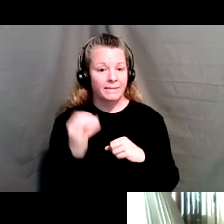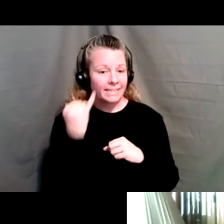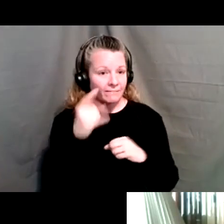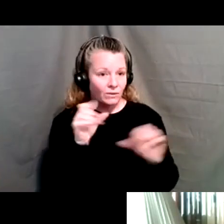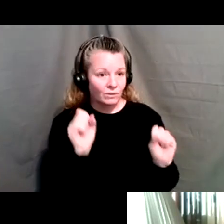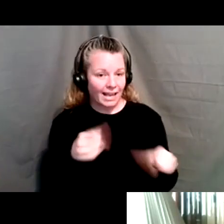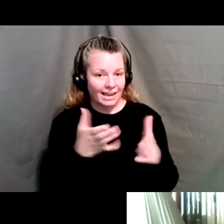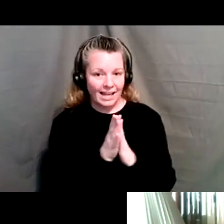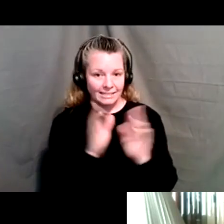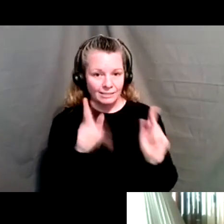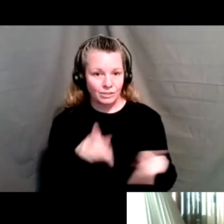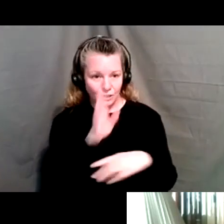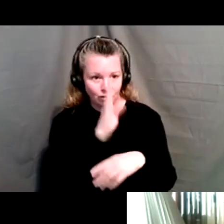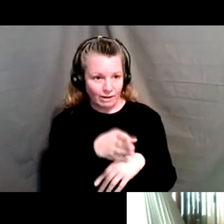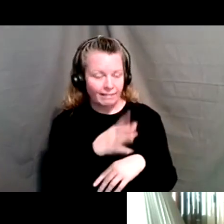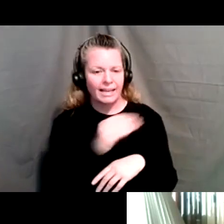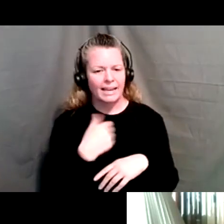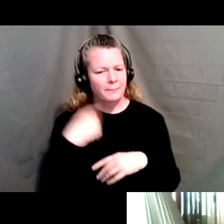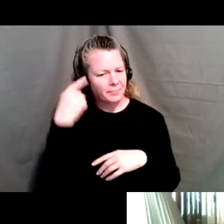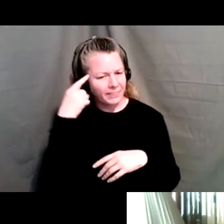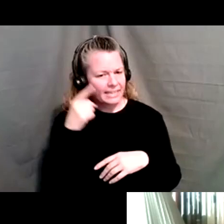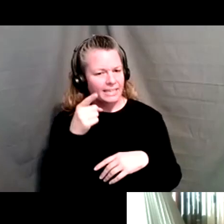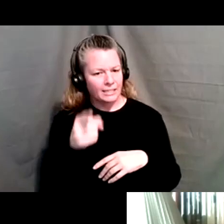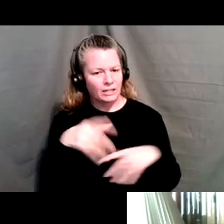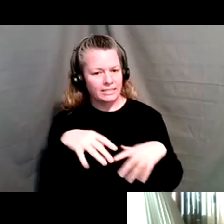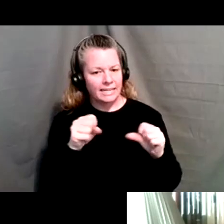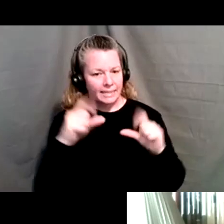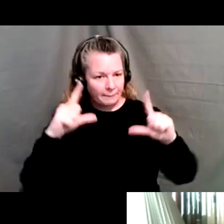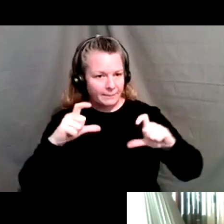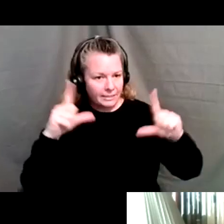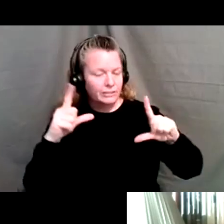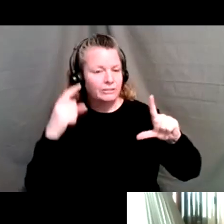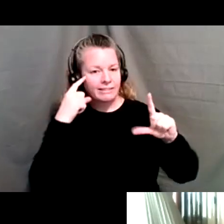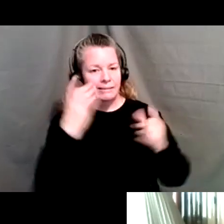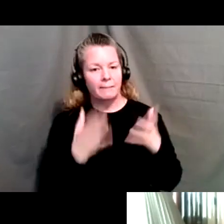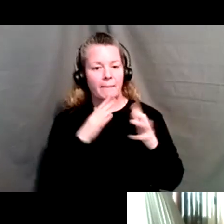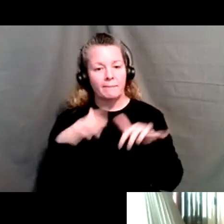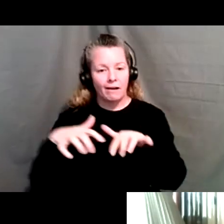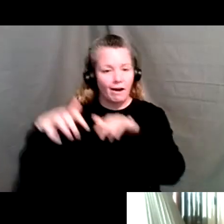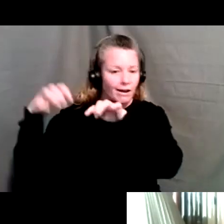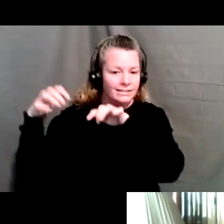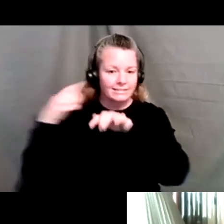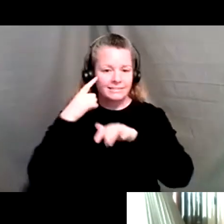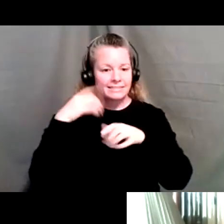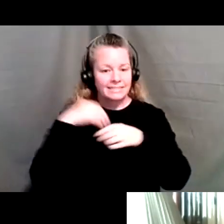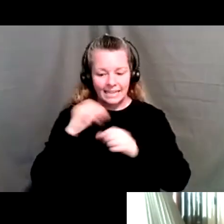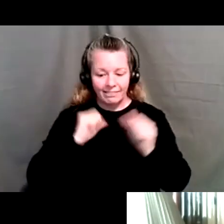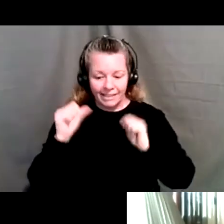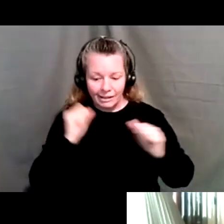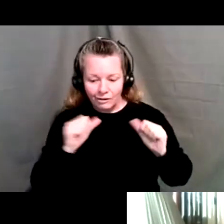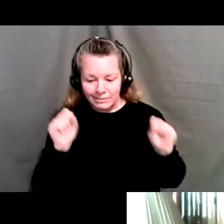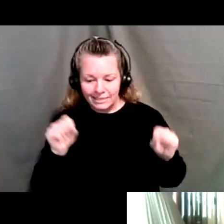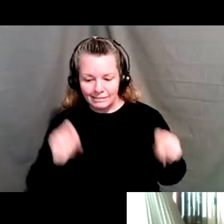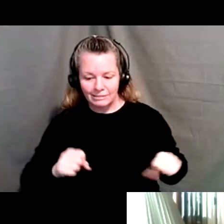person directly, and I'm thinking that you're taking a picture, maybe it's an audience in a theater